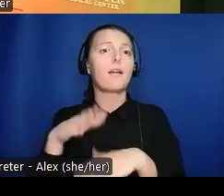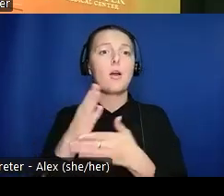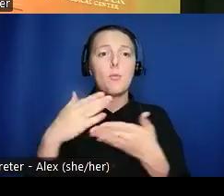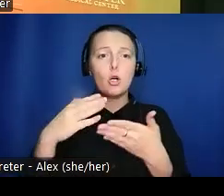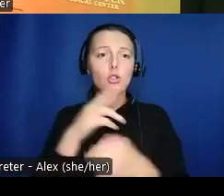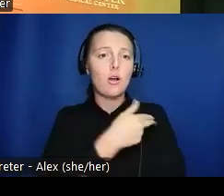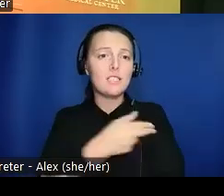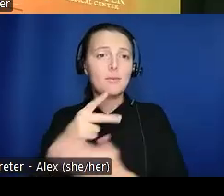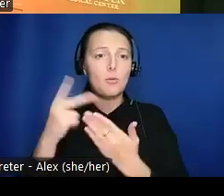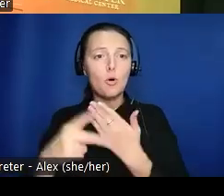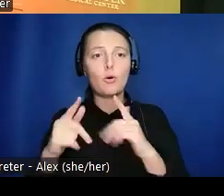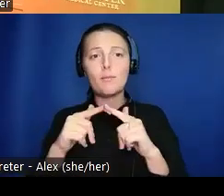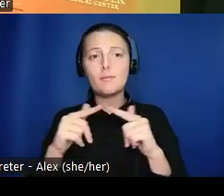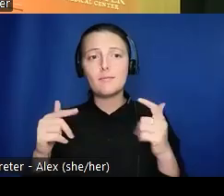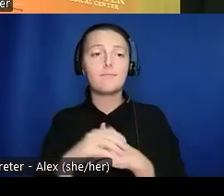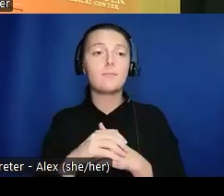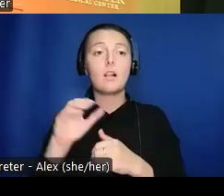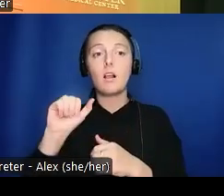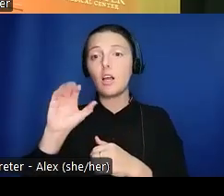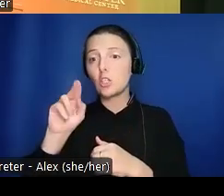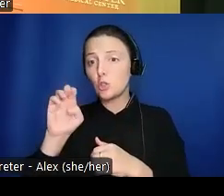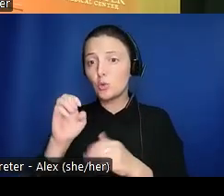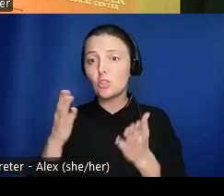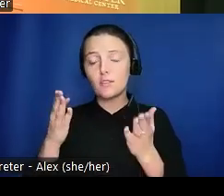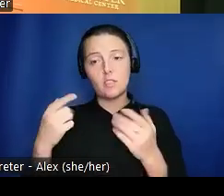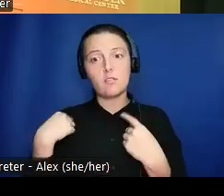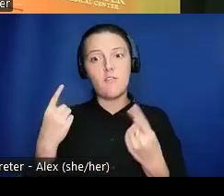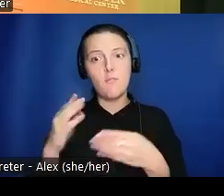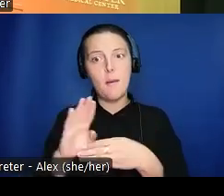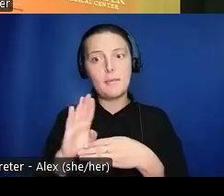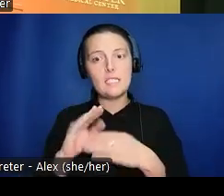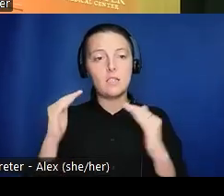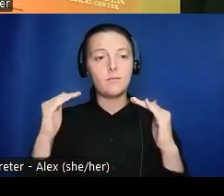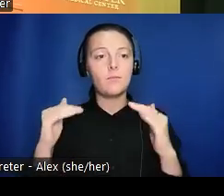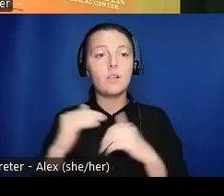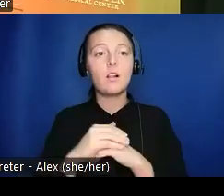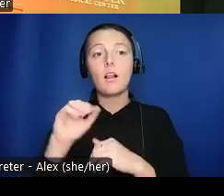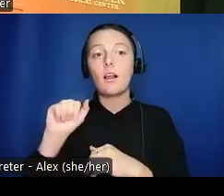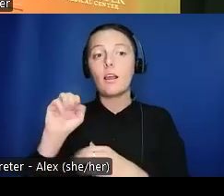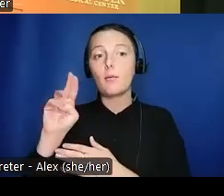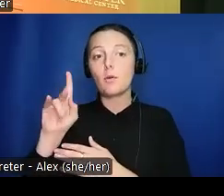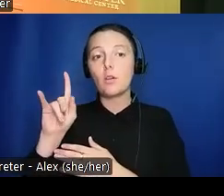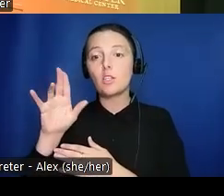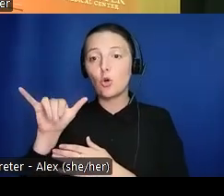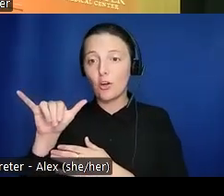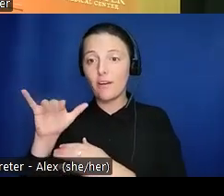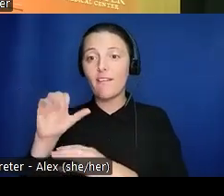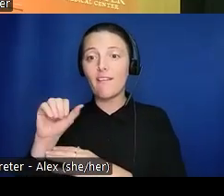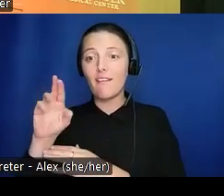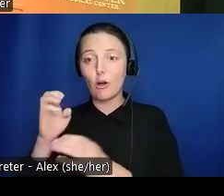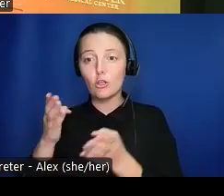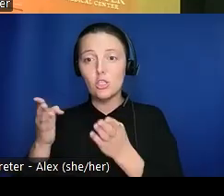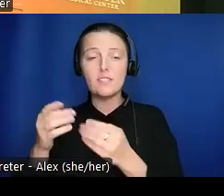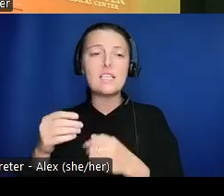details about as well. And ambulatory care services, it does need a little bit more analysis. I